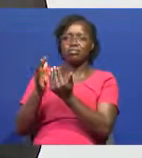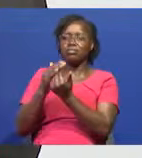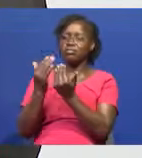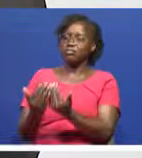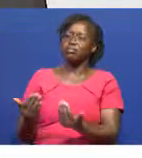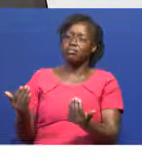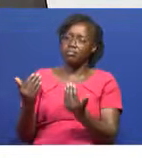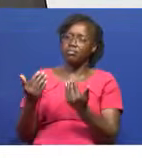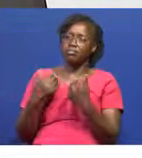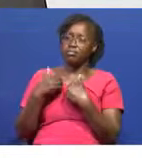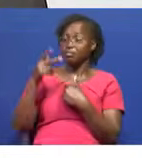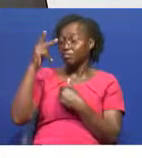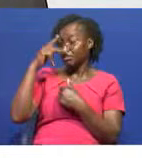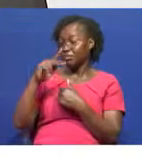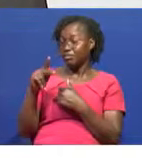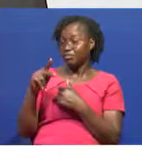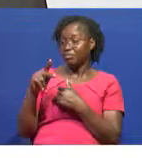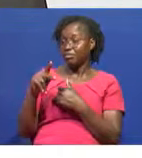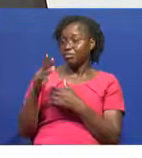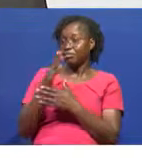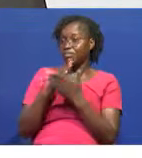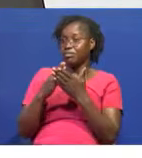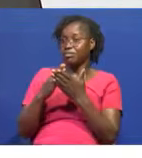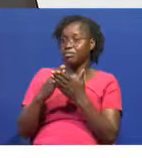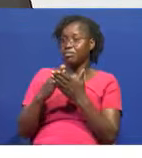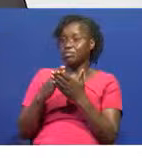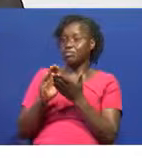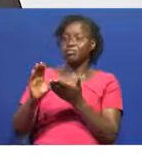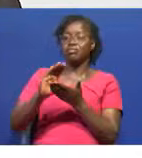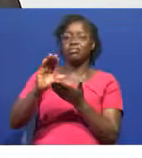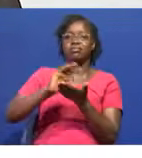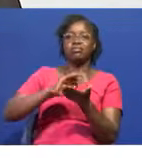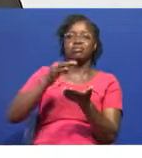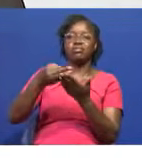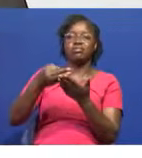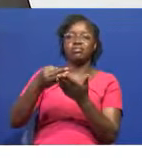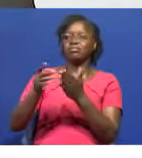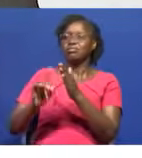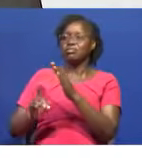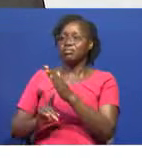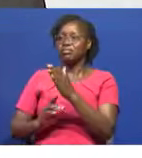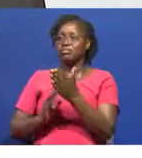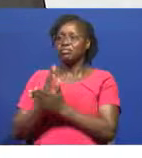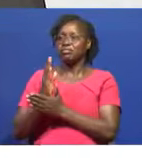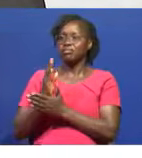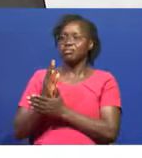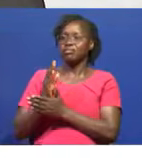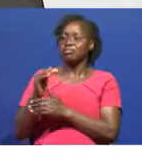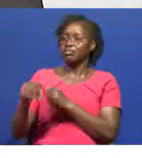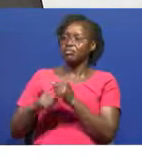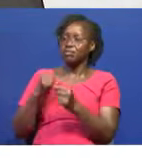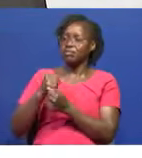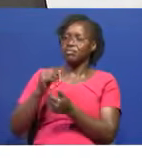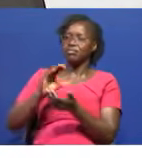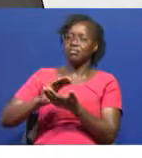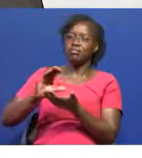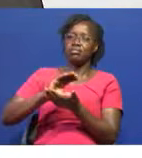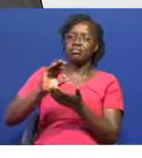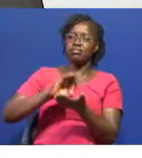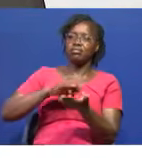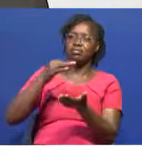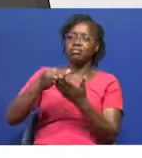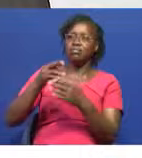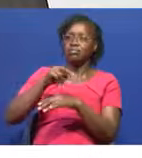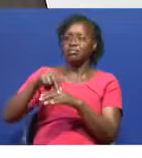children, they have the policies. And part of it is allocation of funds to these ministries through the annual allocation of funds to